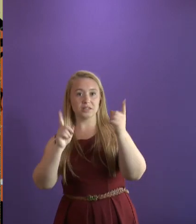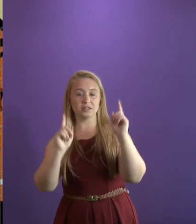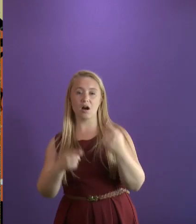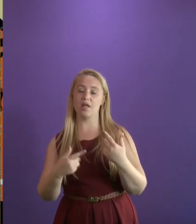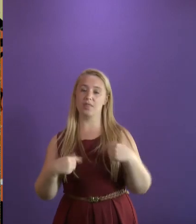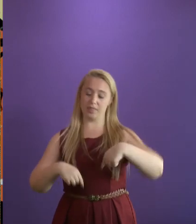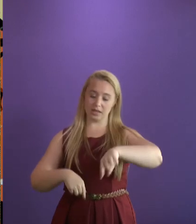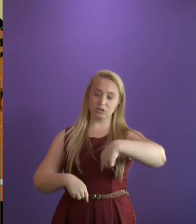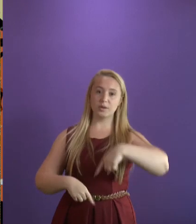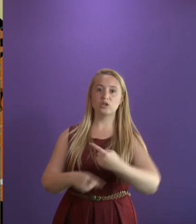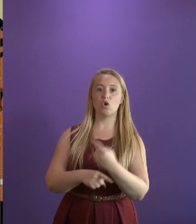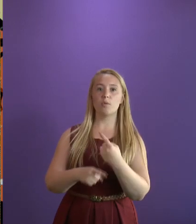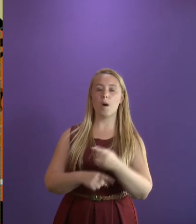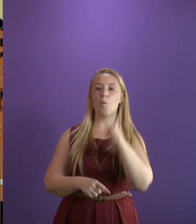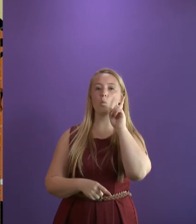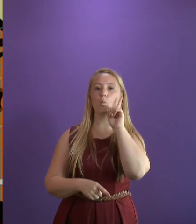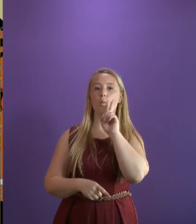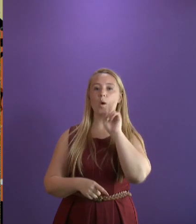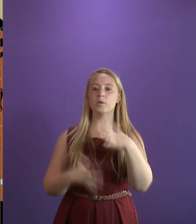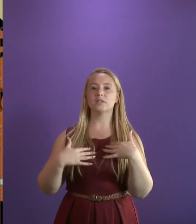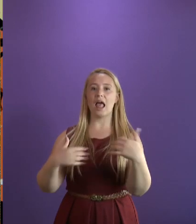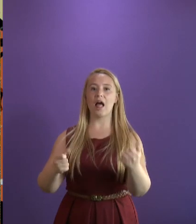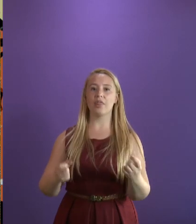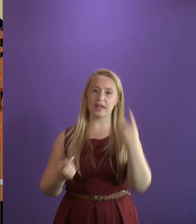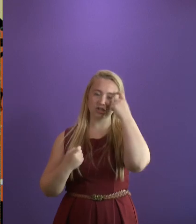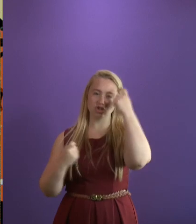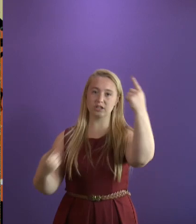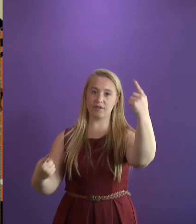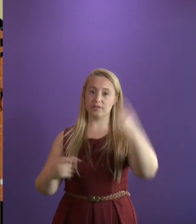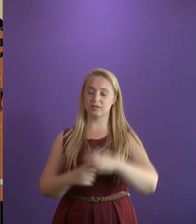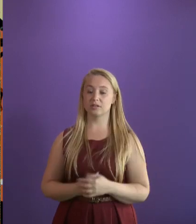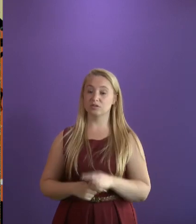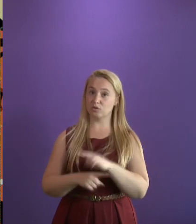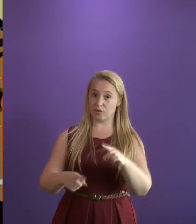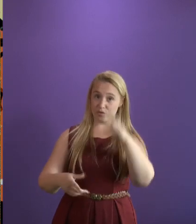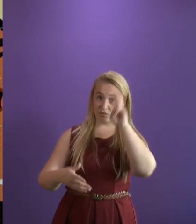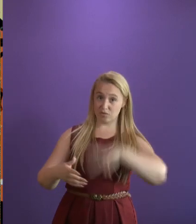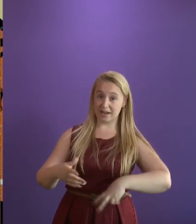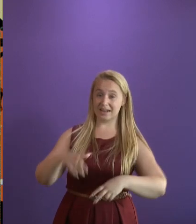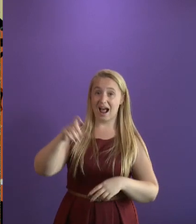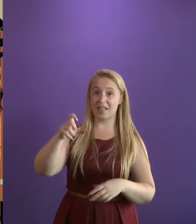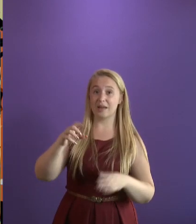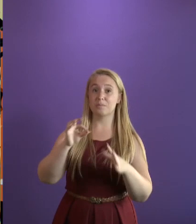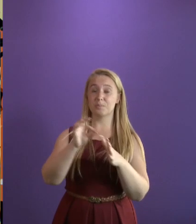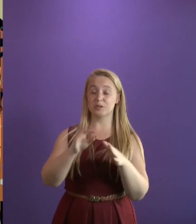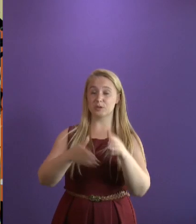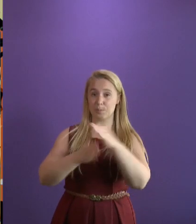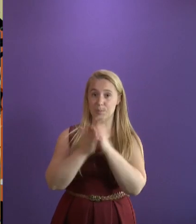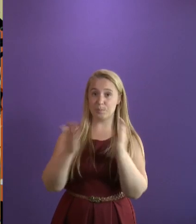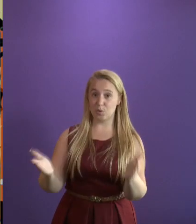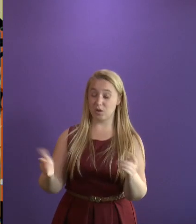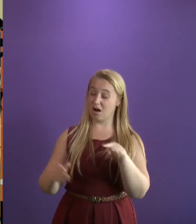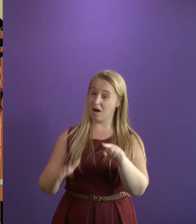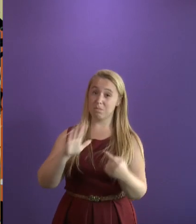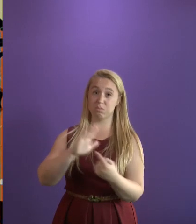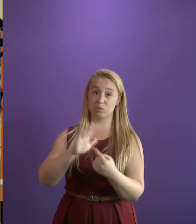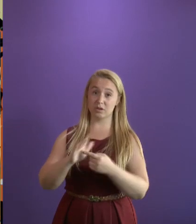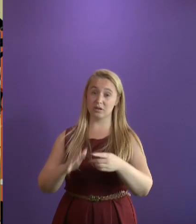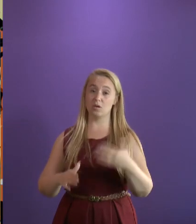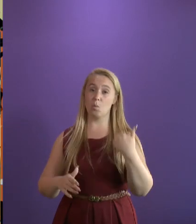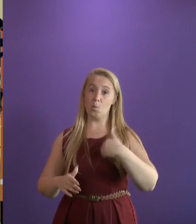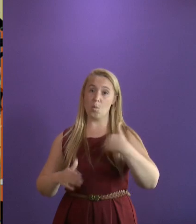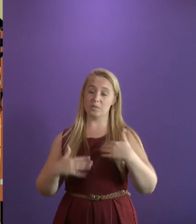this week on a women's health initiative? I think we'll all find, if you've read Caroline Criado Perez's book over the summer, you'll know how important that is, and that's a